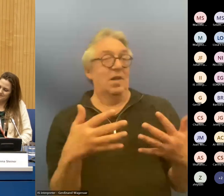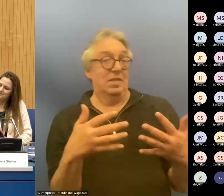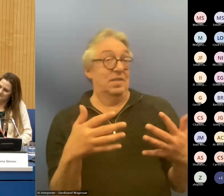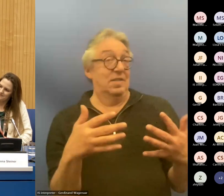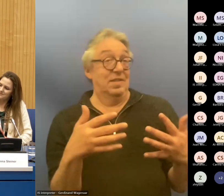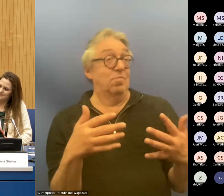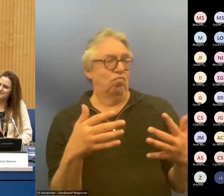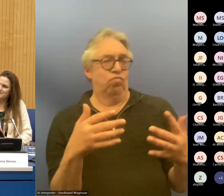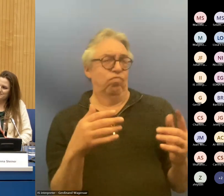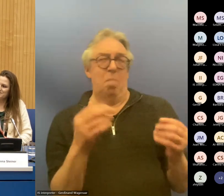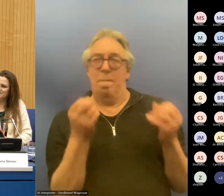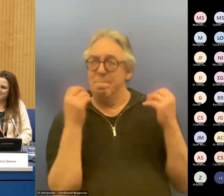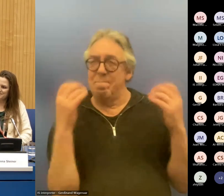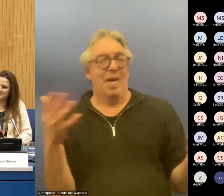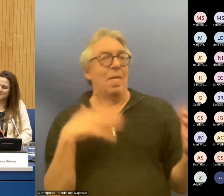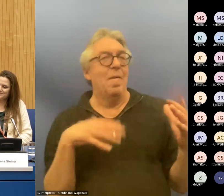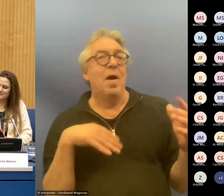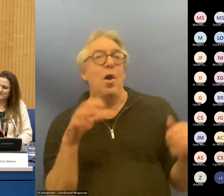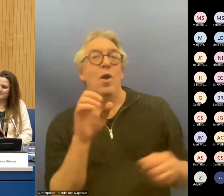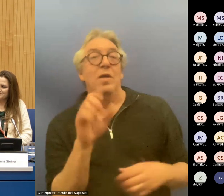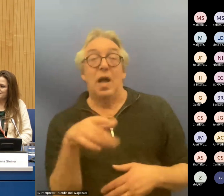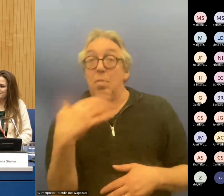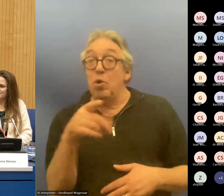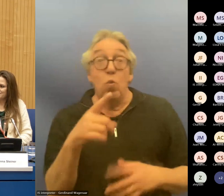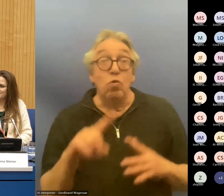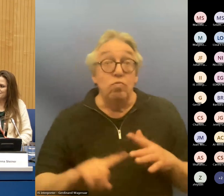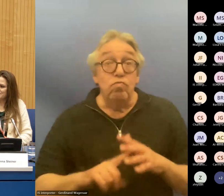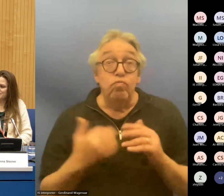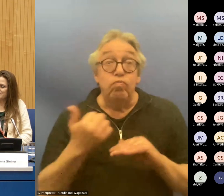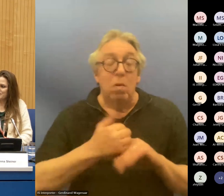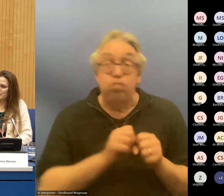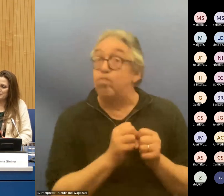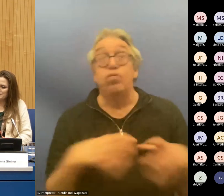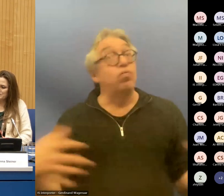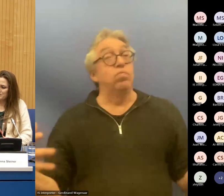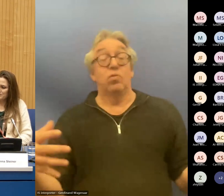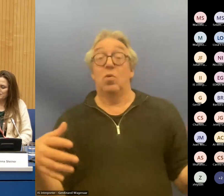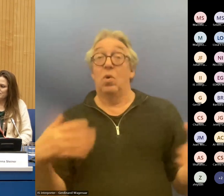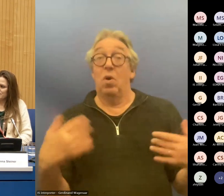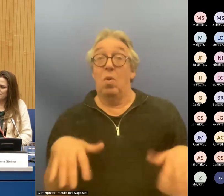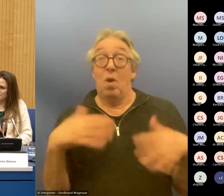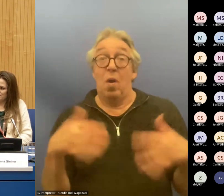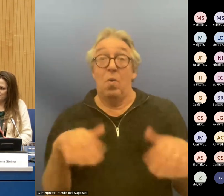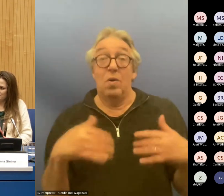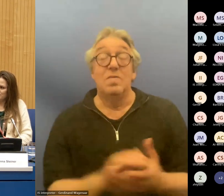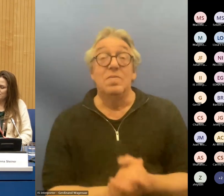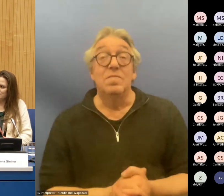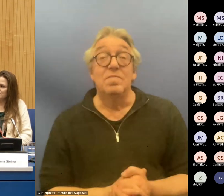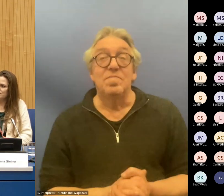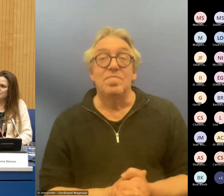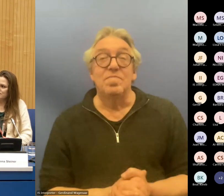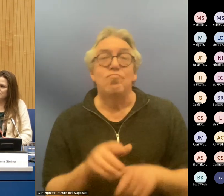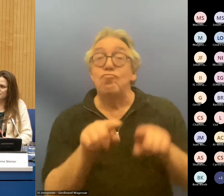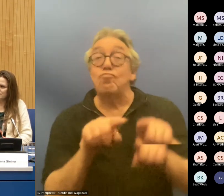as a new startup, amazing. So, I would like to apologize to anyone of